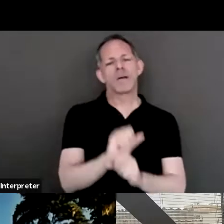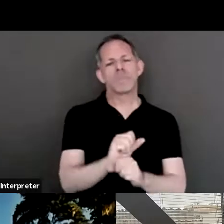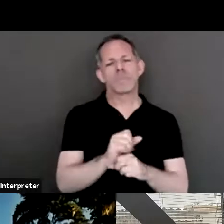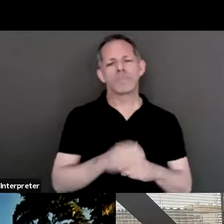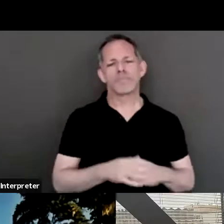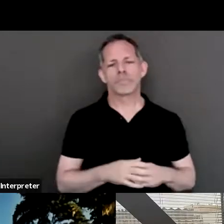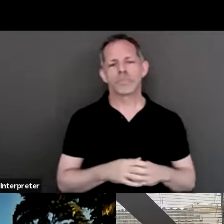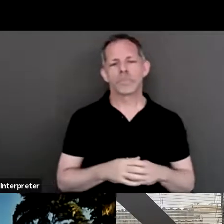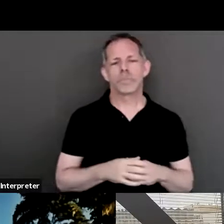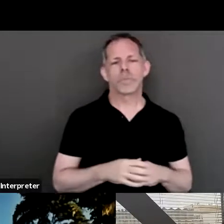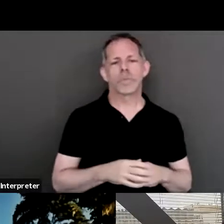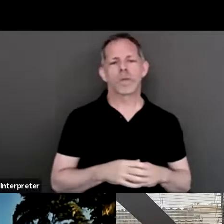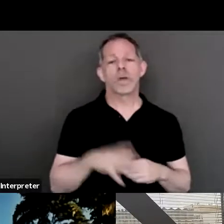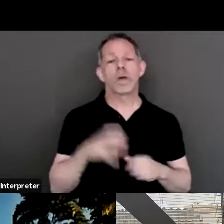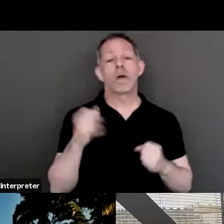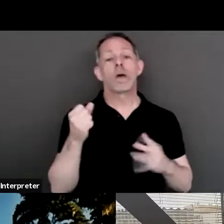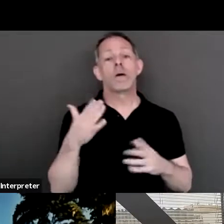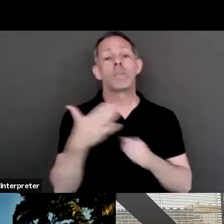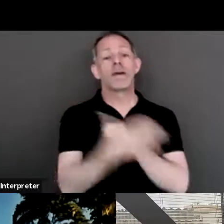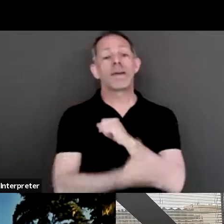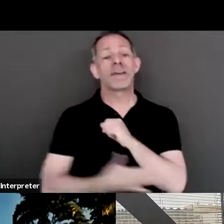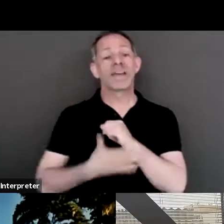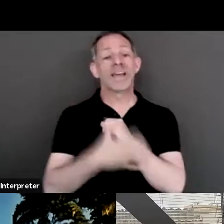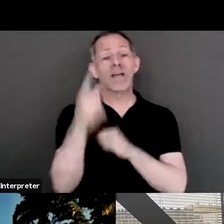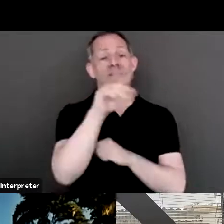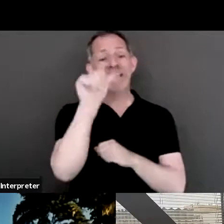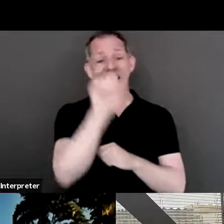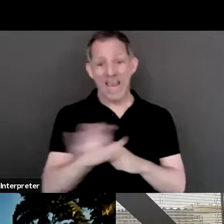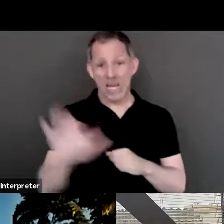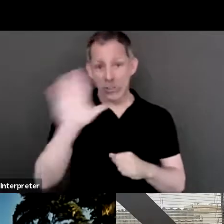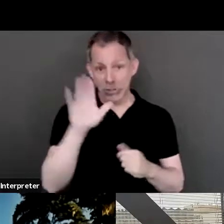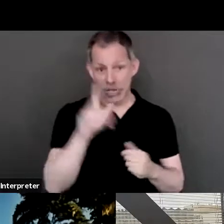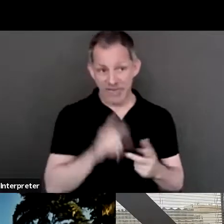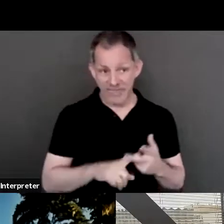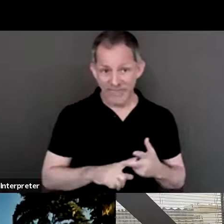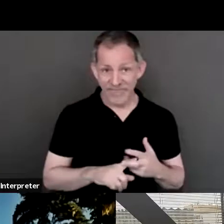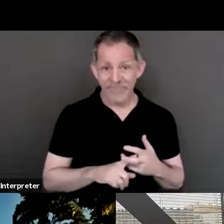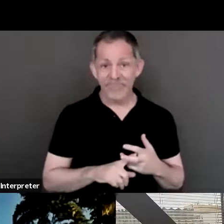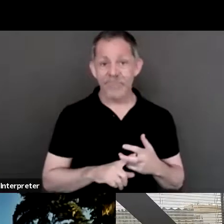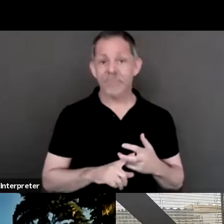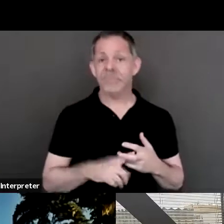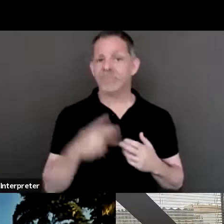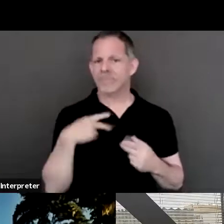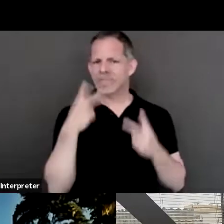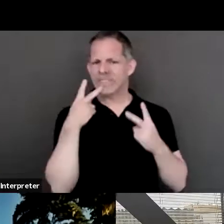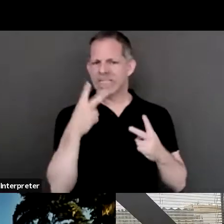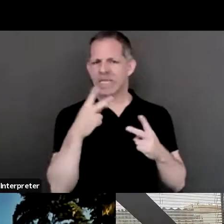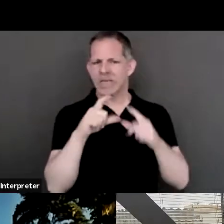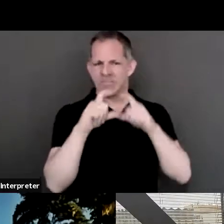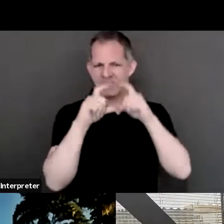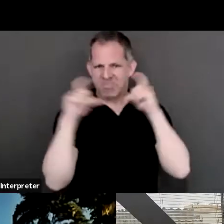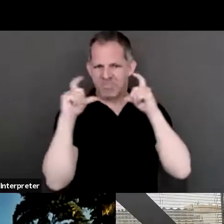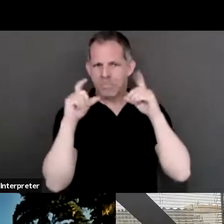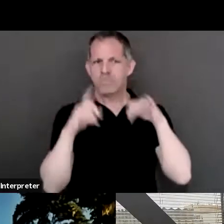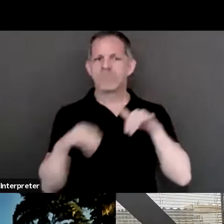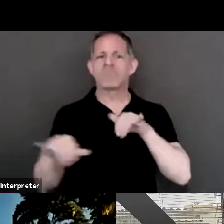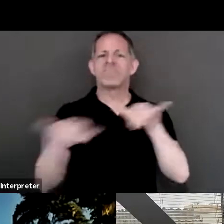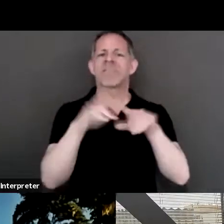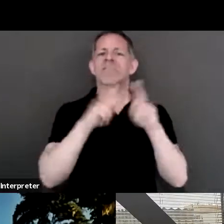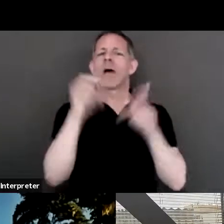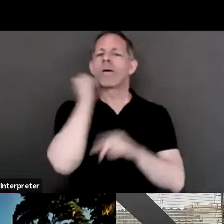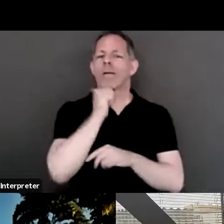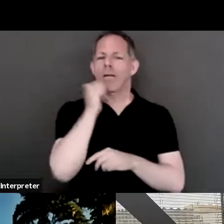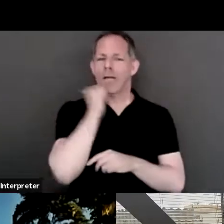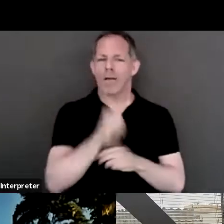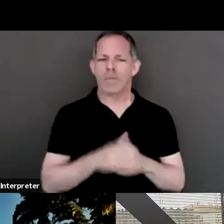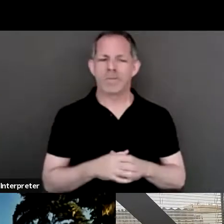in Asia, where I've seen that masks are actually commonplace during flu seasons and cold seasons. And I think